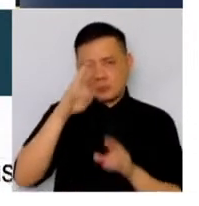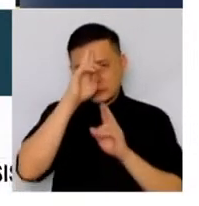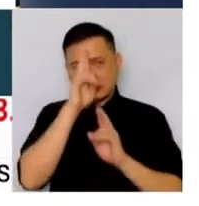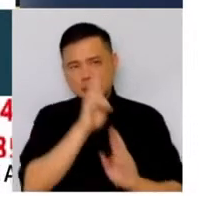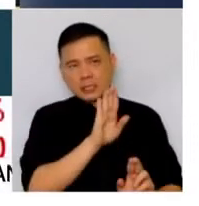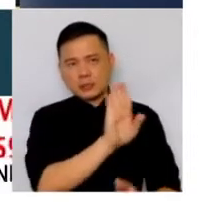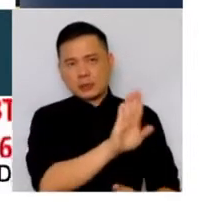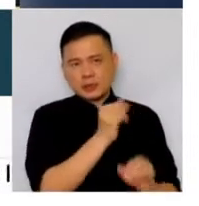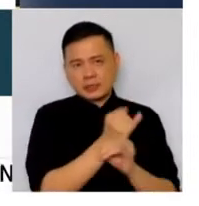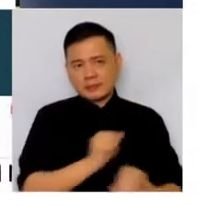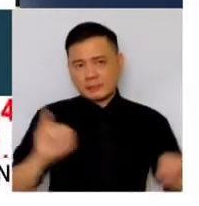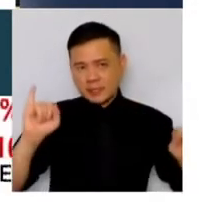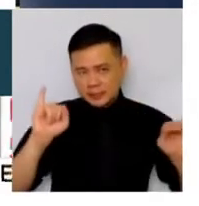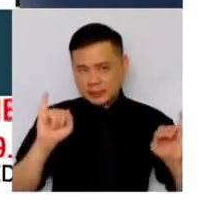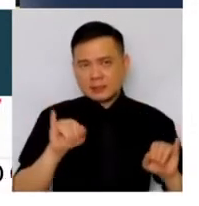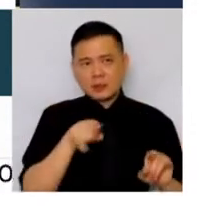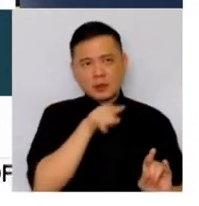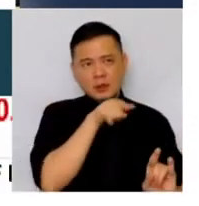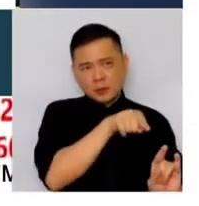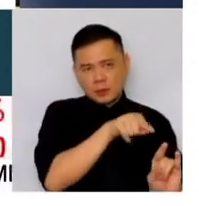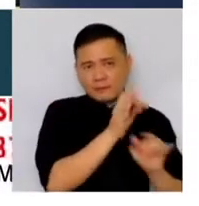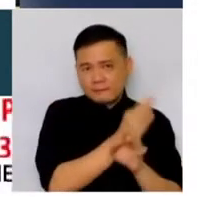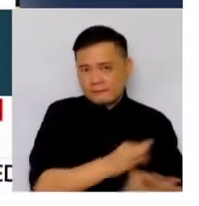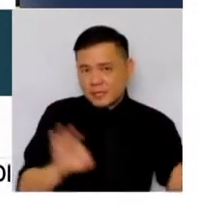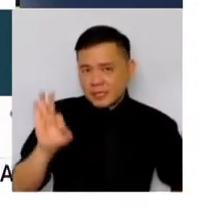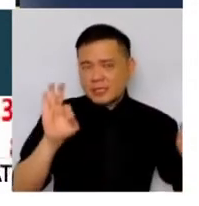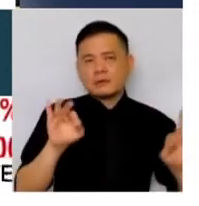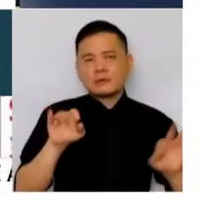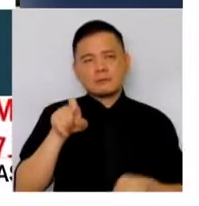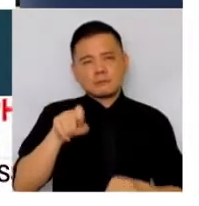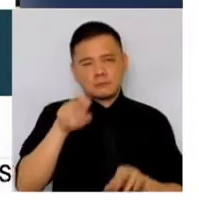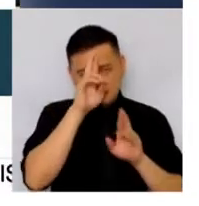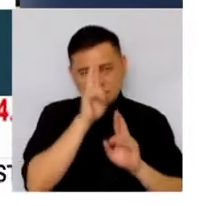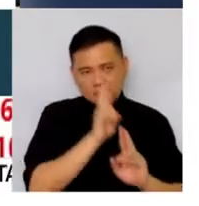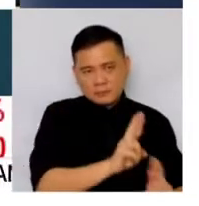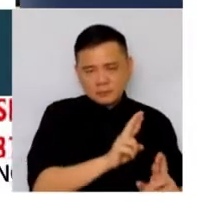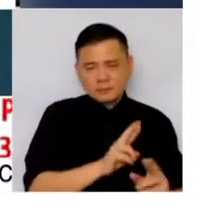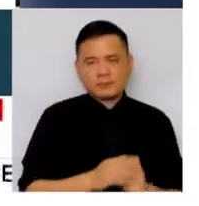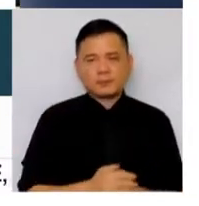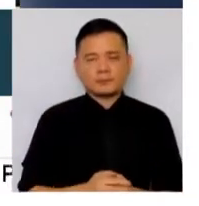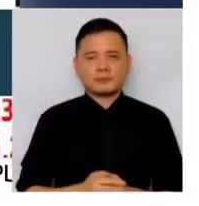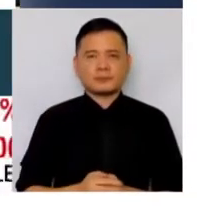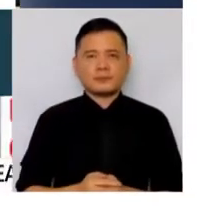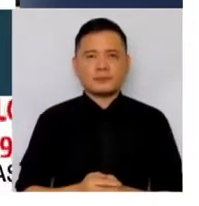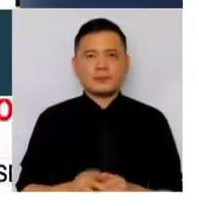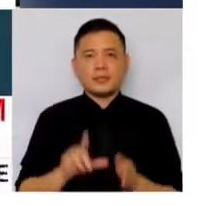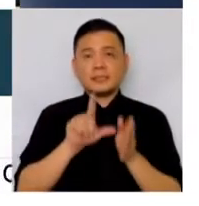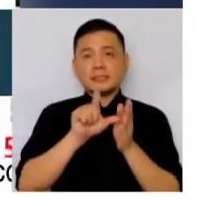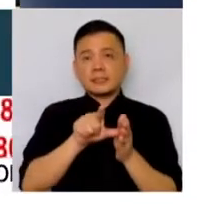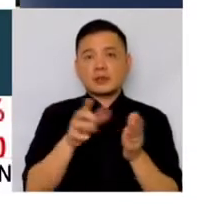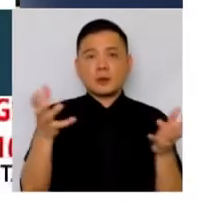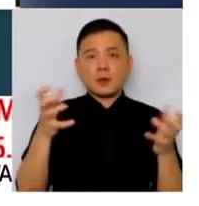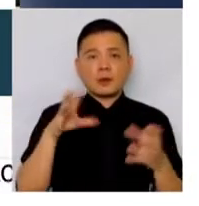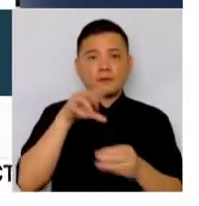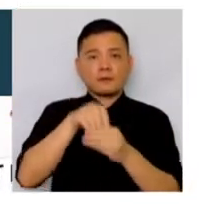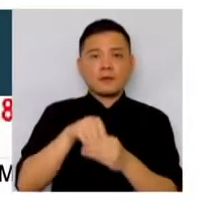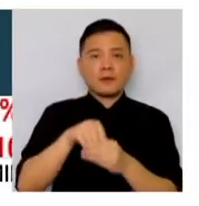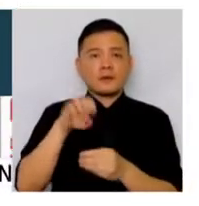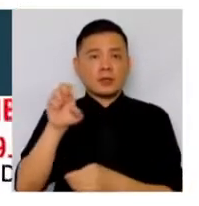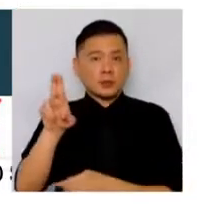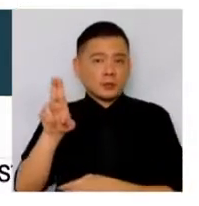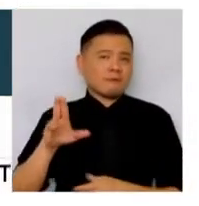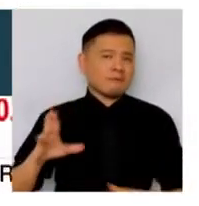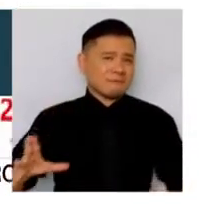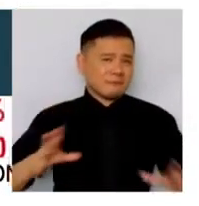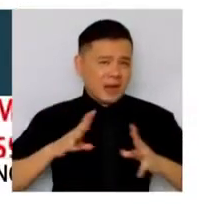the independence of the Ukrainians. They want to side, they want later on to be a member of the EU, let them,